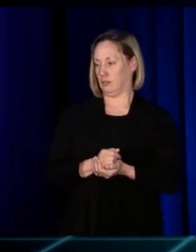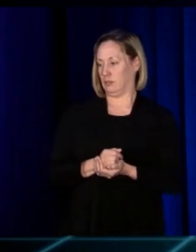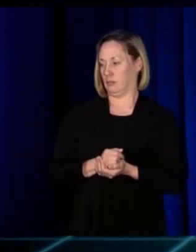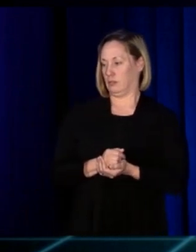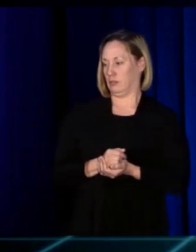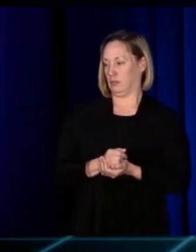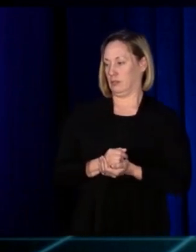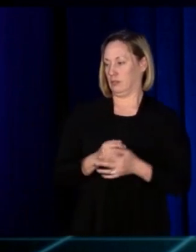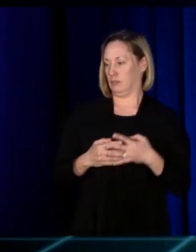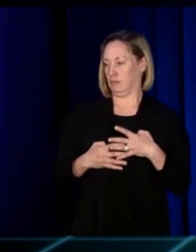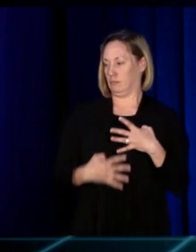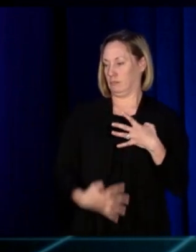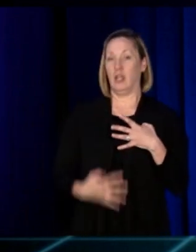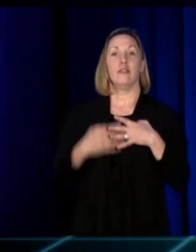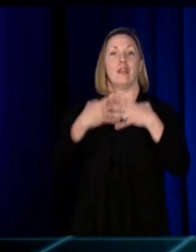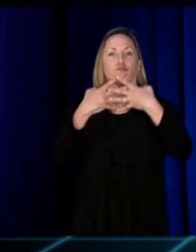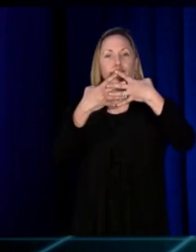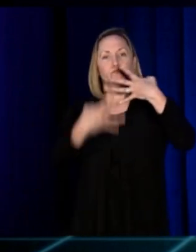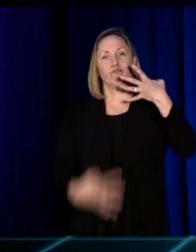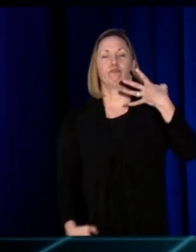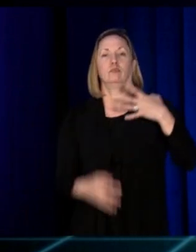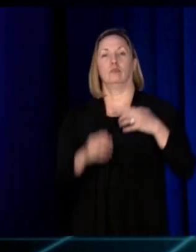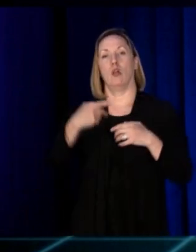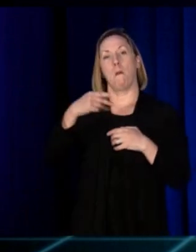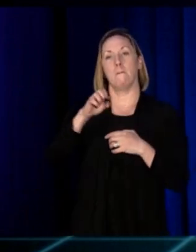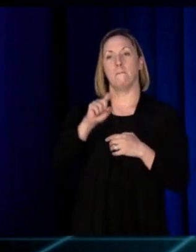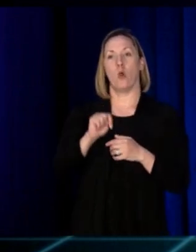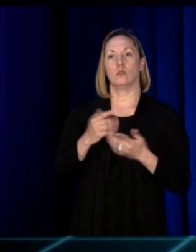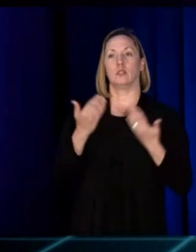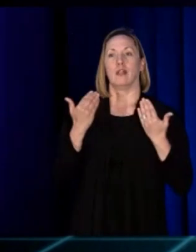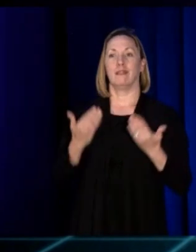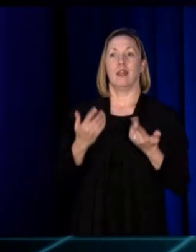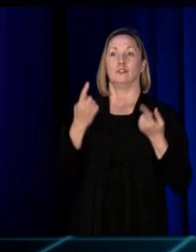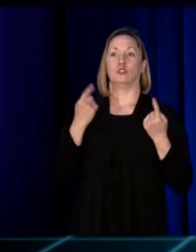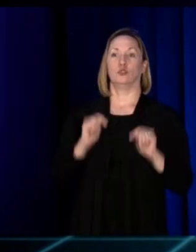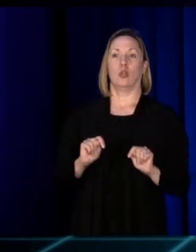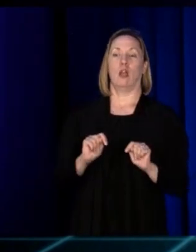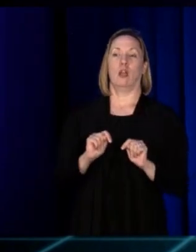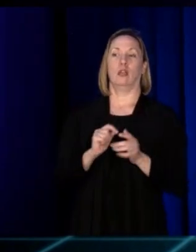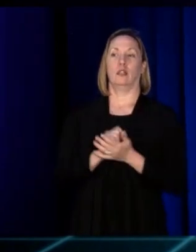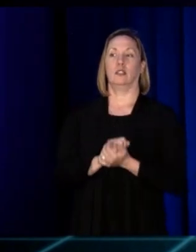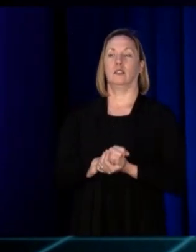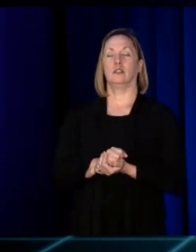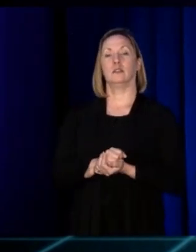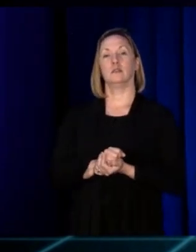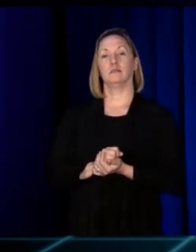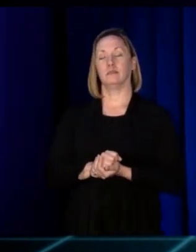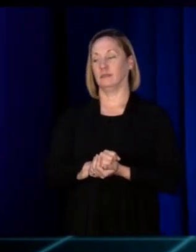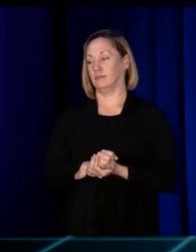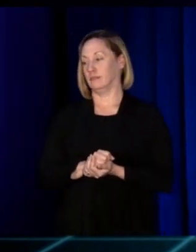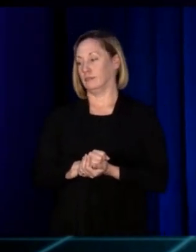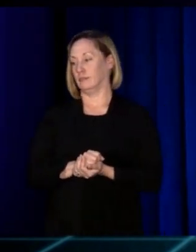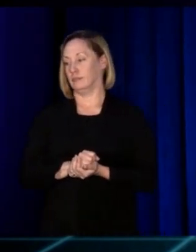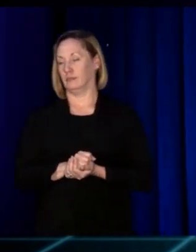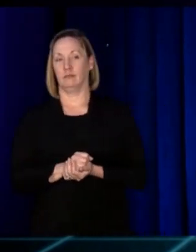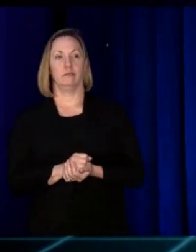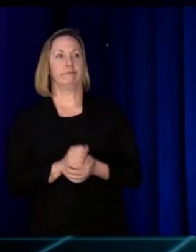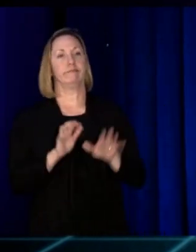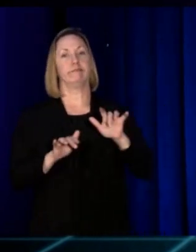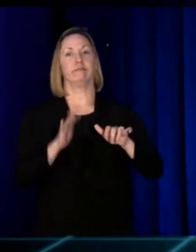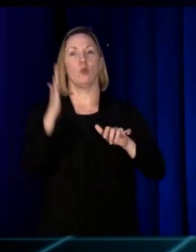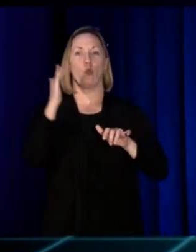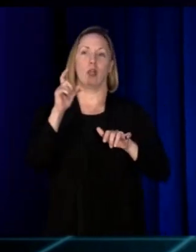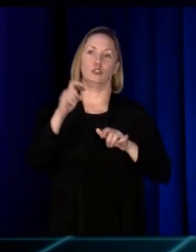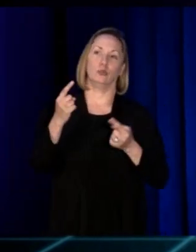So there we have all of the posts. And let's try, why should you come to